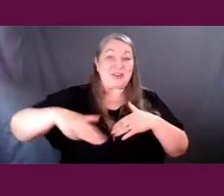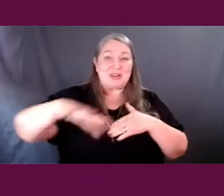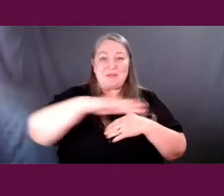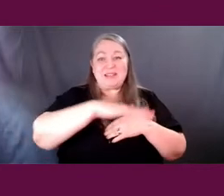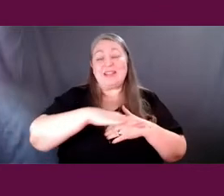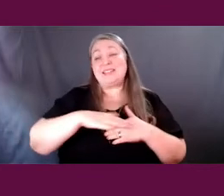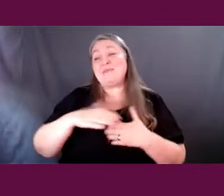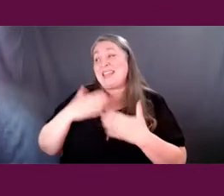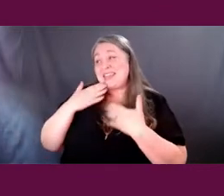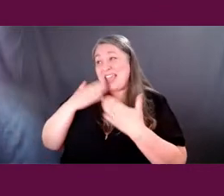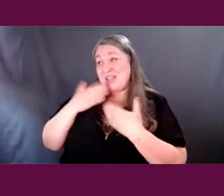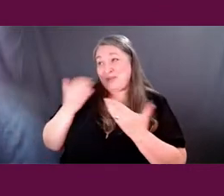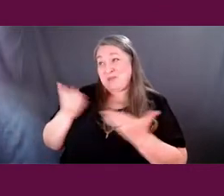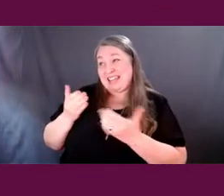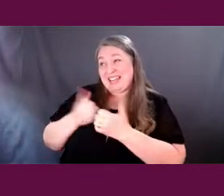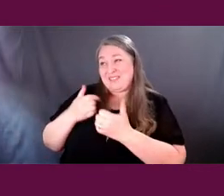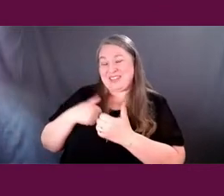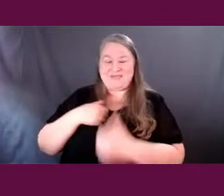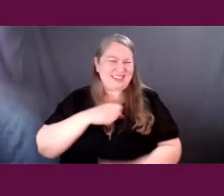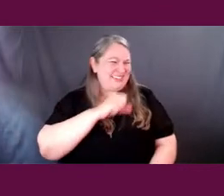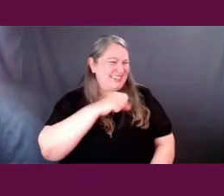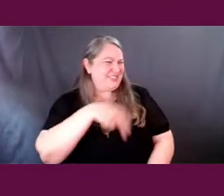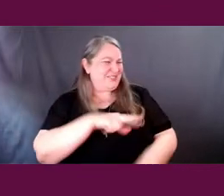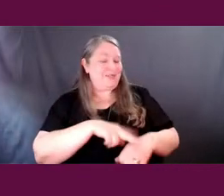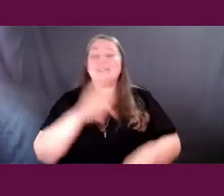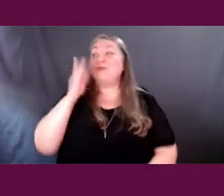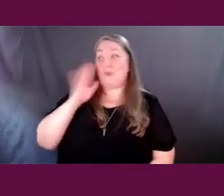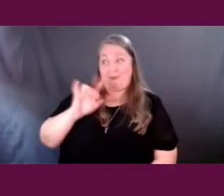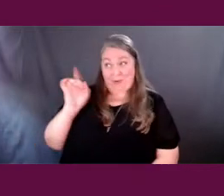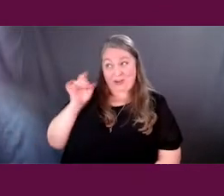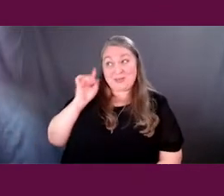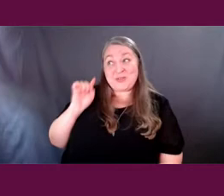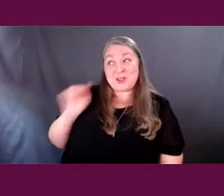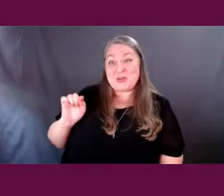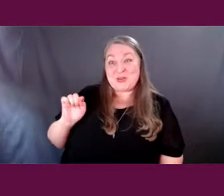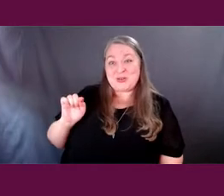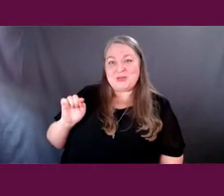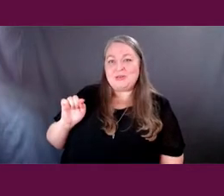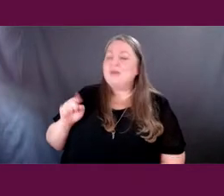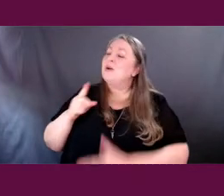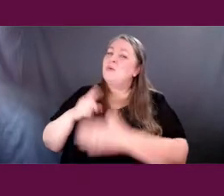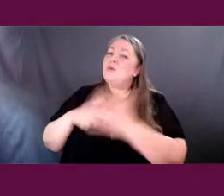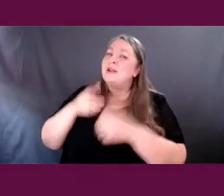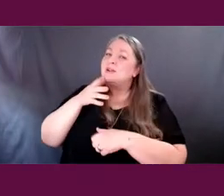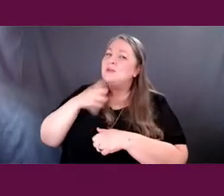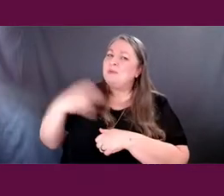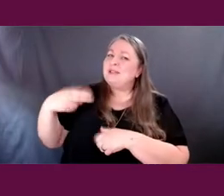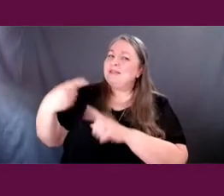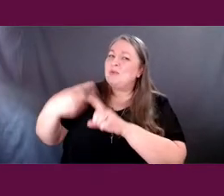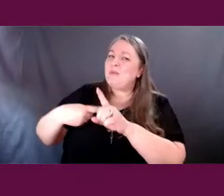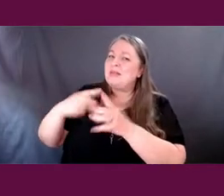me. Jesus. You know I have a question for you. What does Women's History Month mean to you?